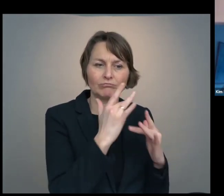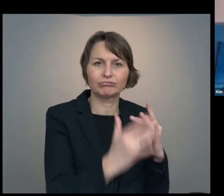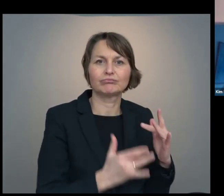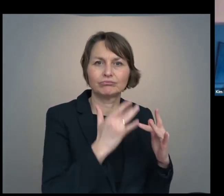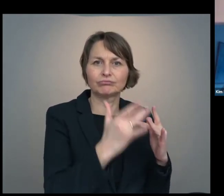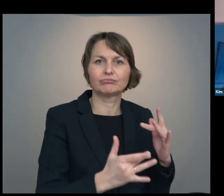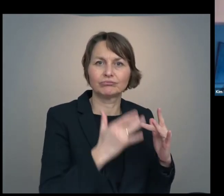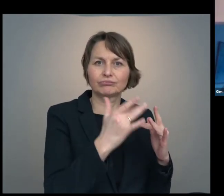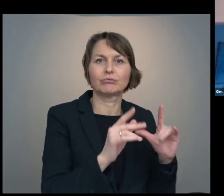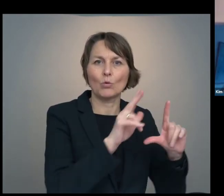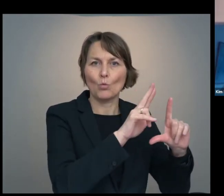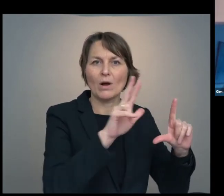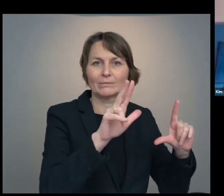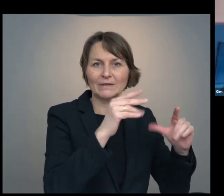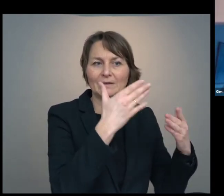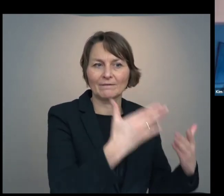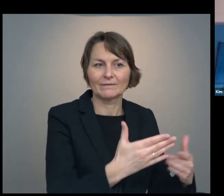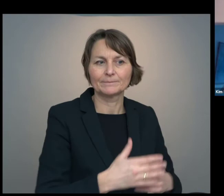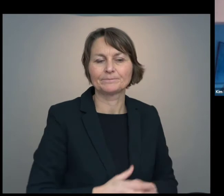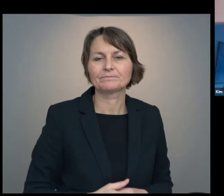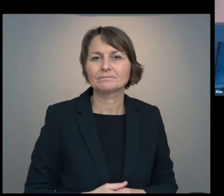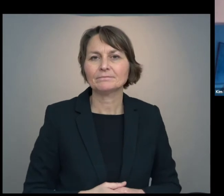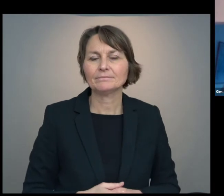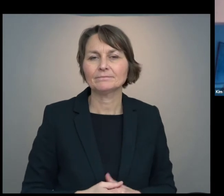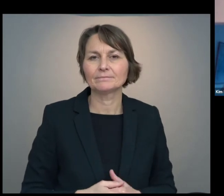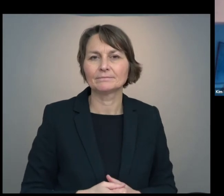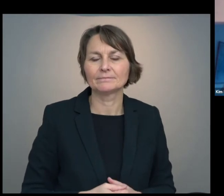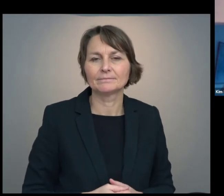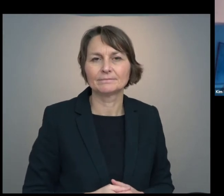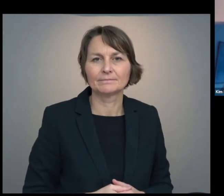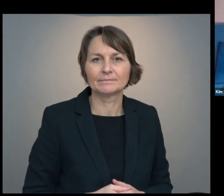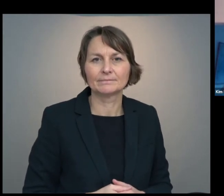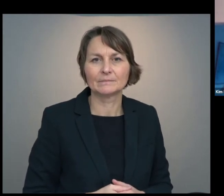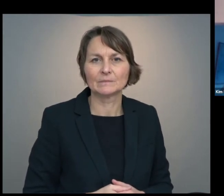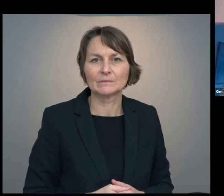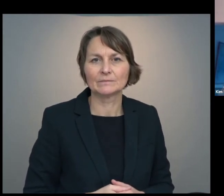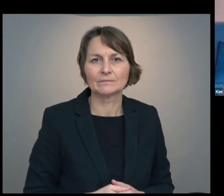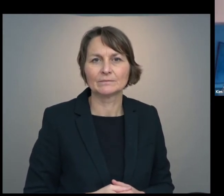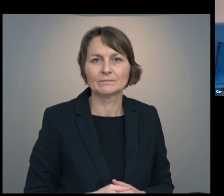the open source version. And I can rest assured that